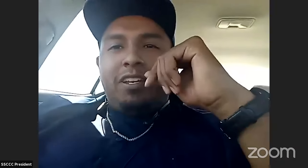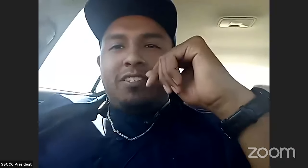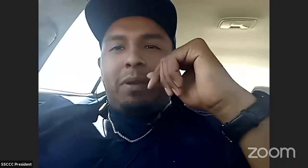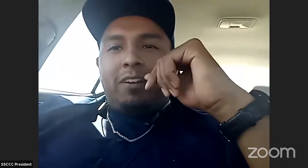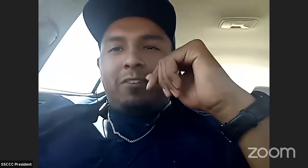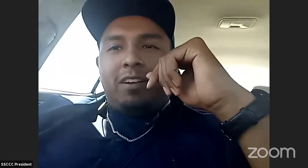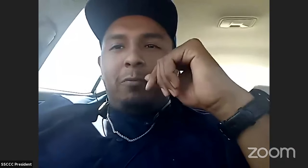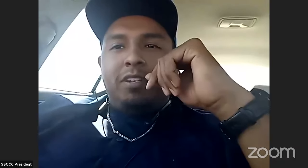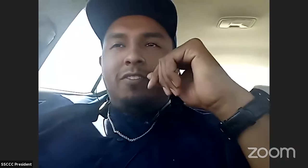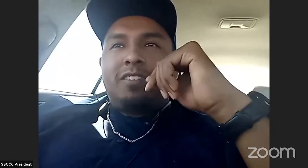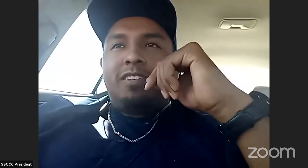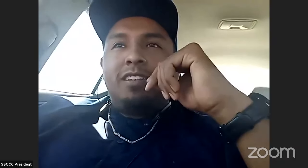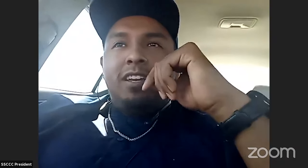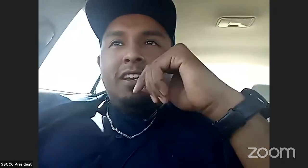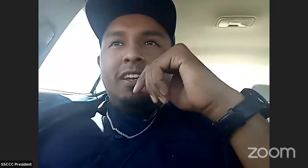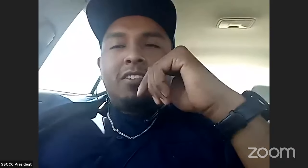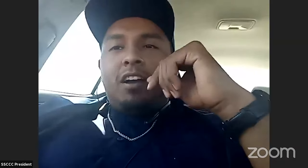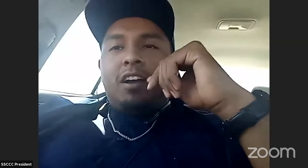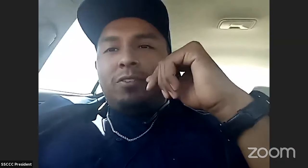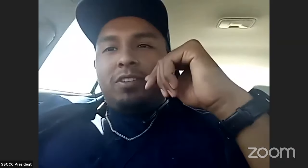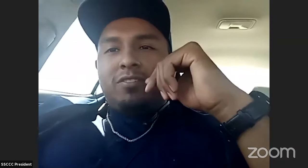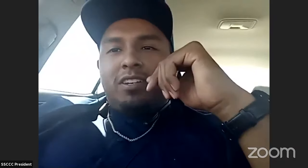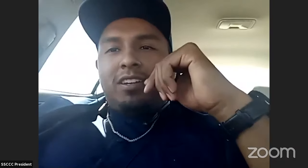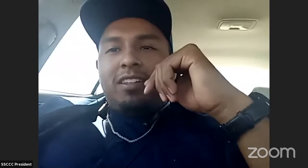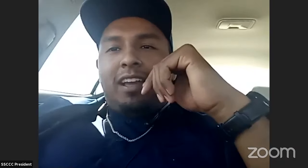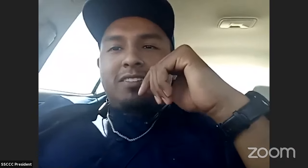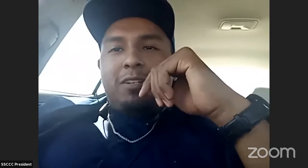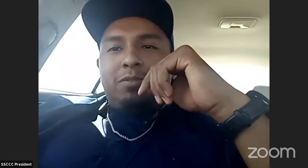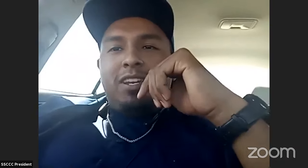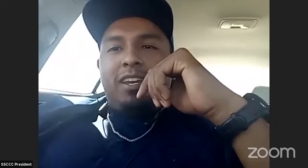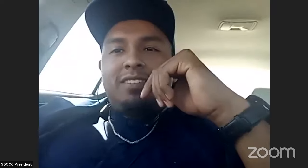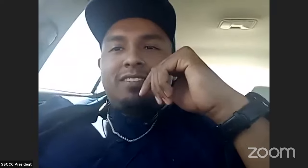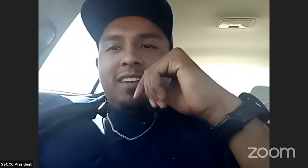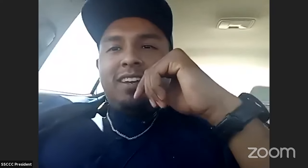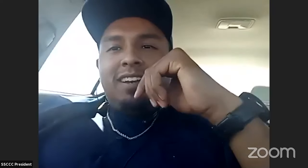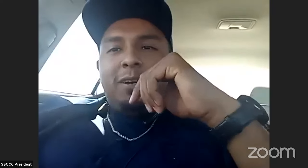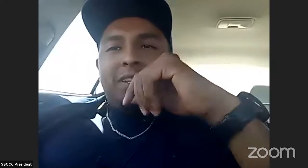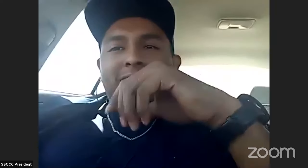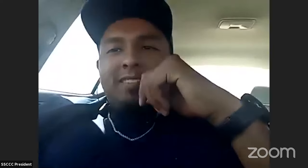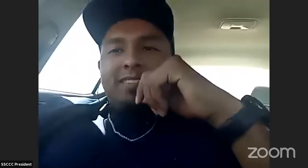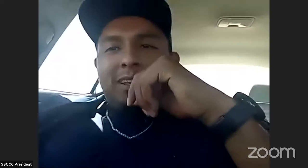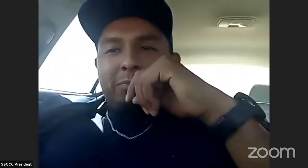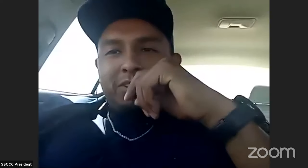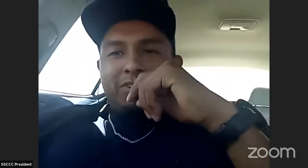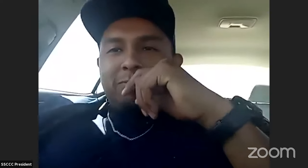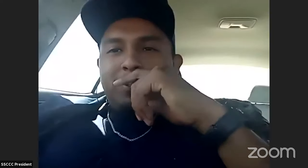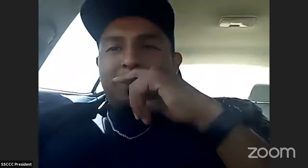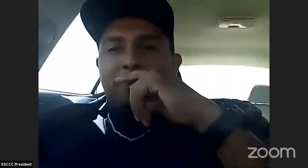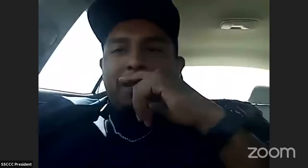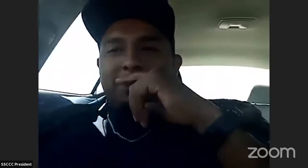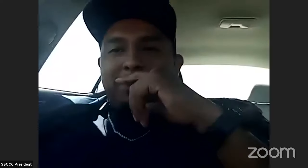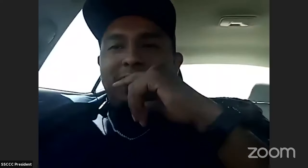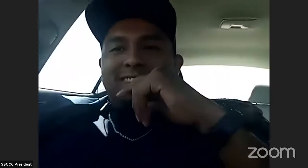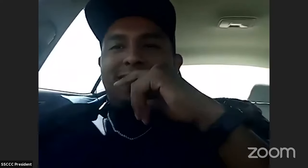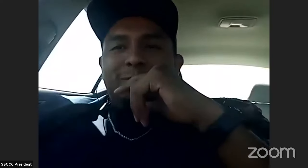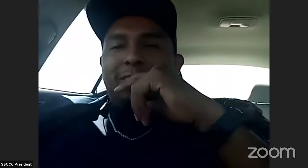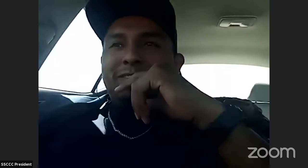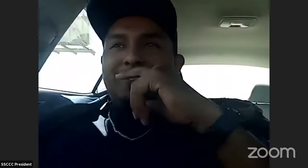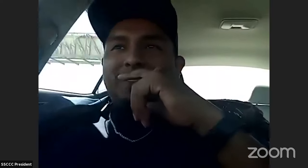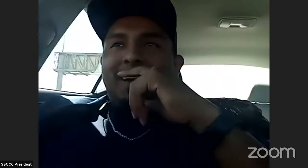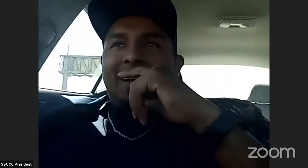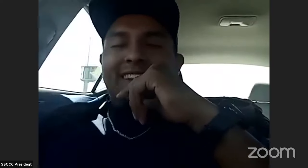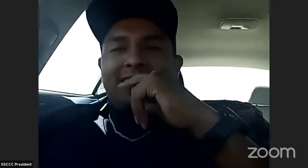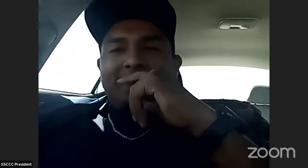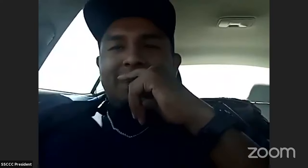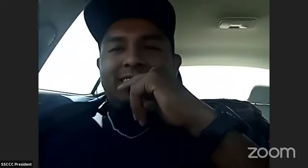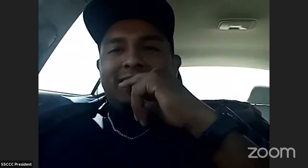liking Renee's background. I went and visited Tahoe this last couple of days, and that picture really reminds me of Lake Tahoe where I was